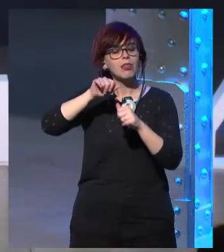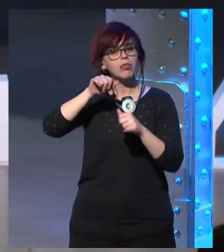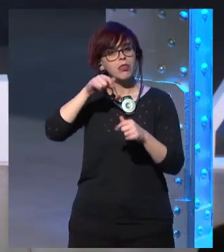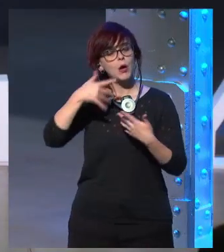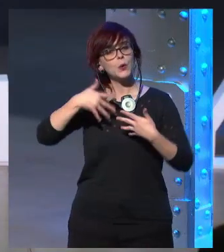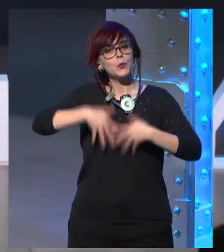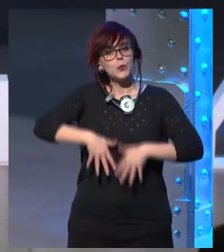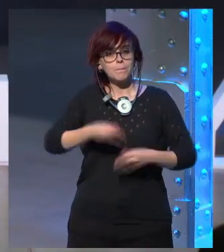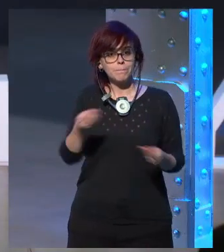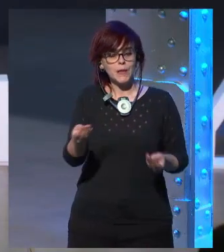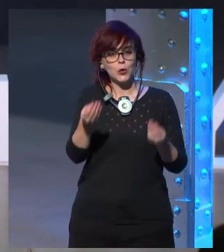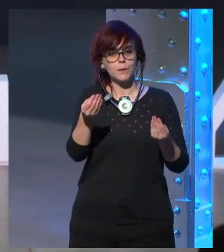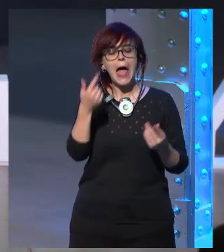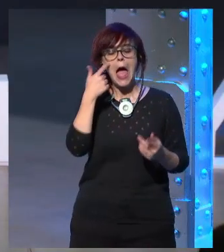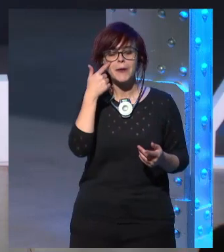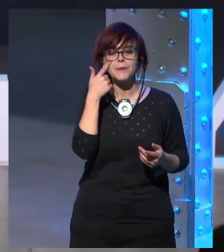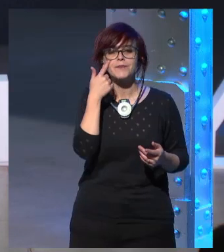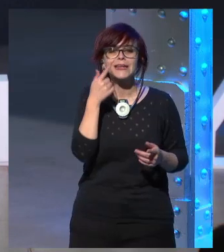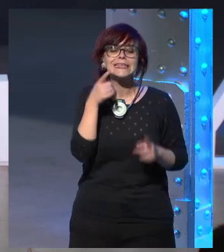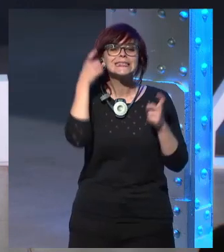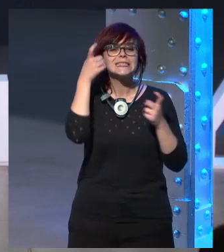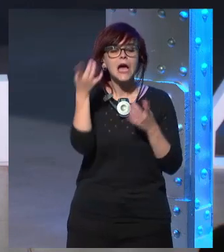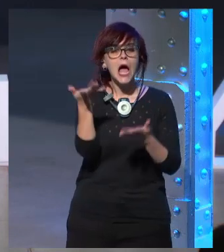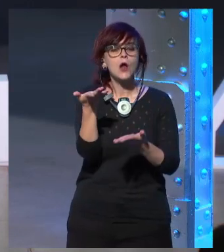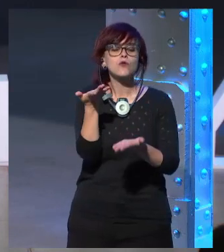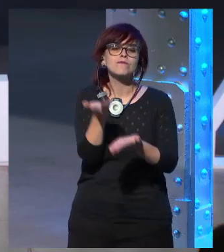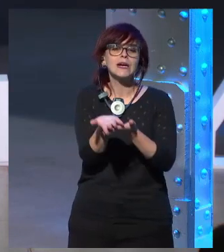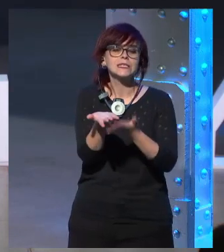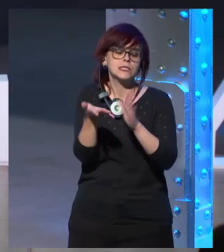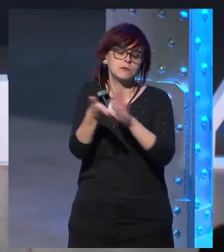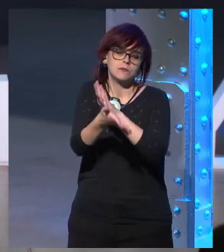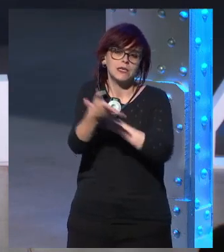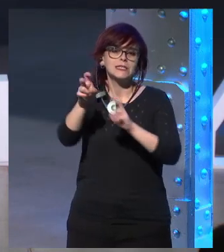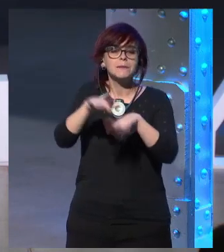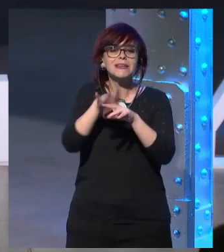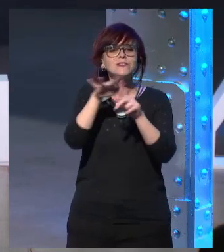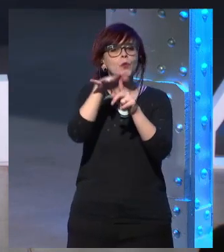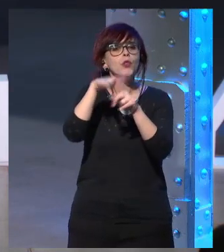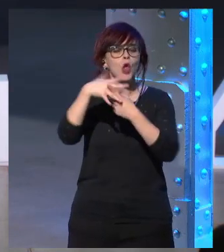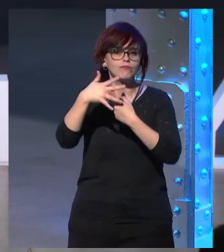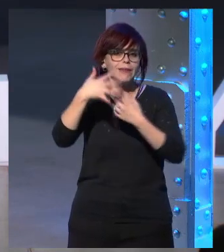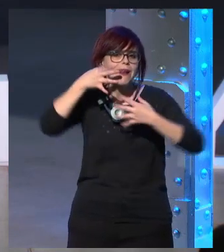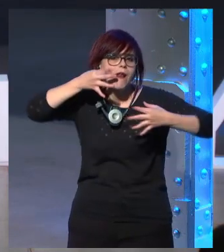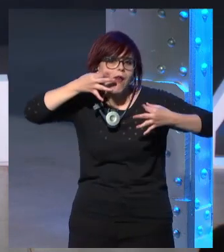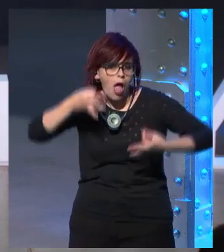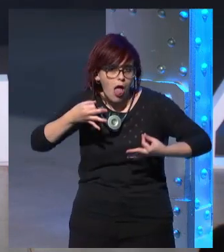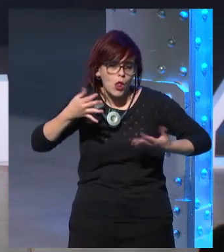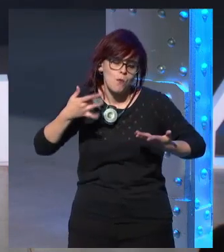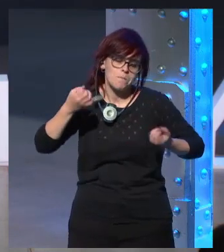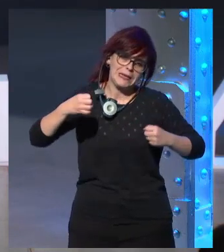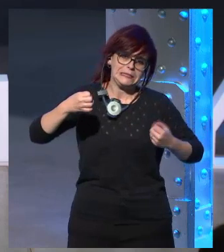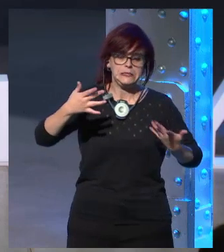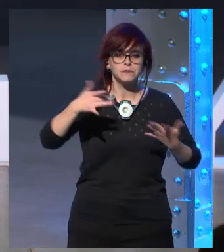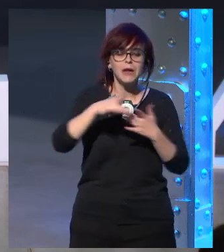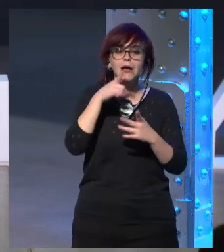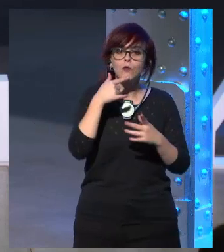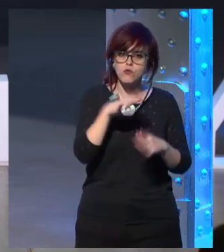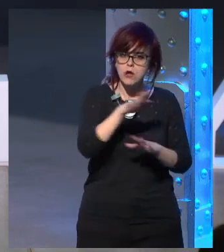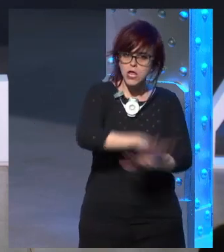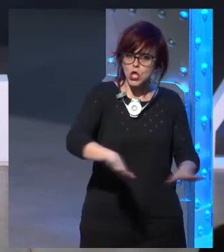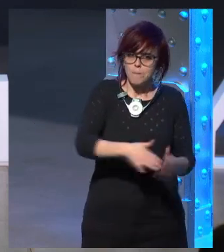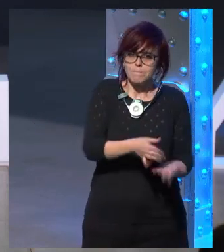Vamos a intentar poner un ejemplo práctico. Let's try to put a practical example of this connected learning in which a kid